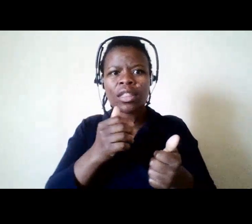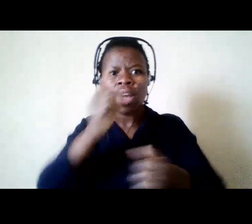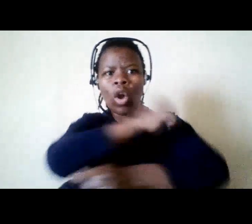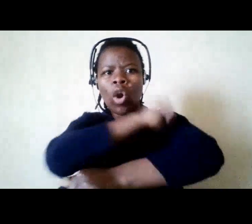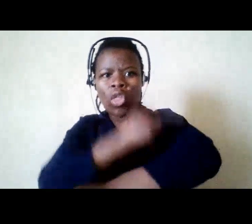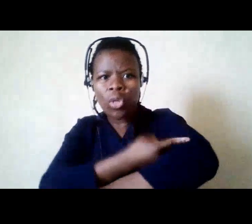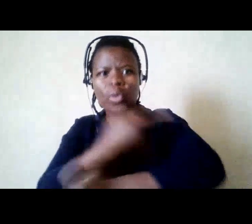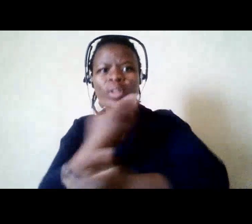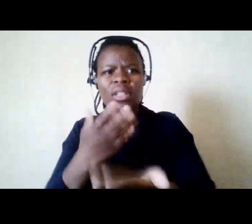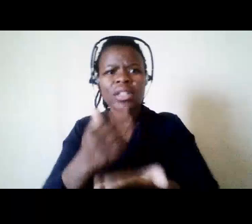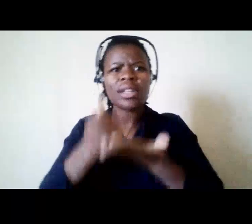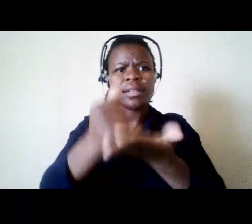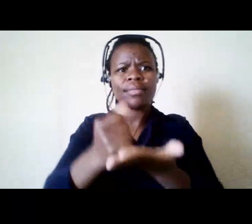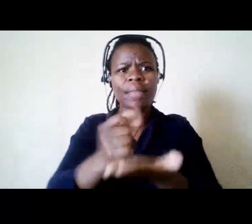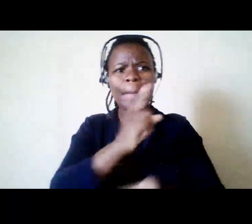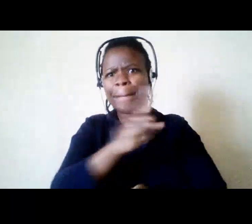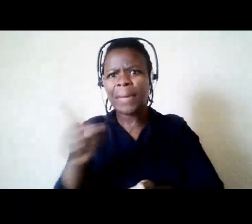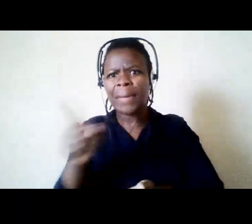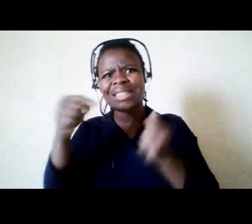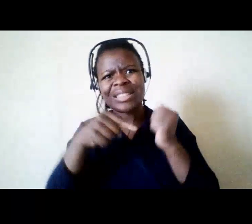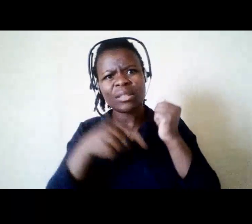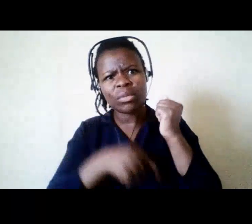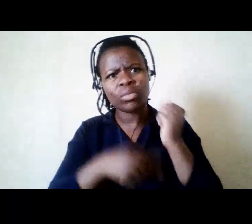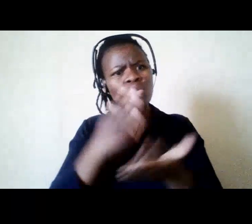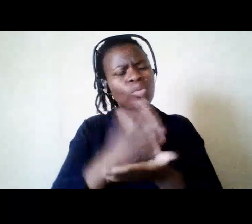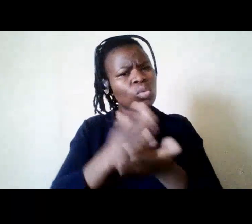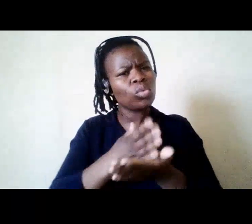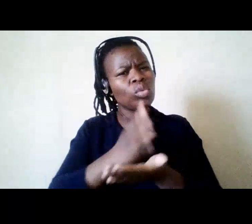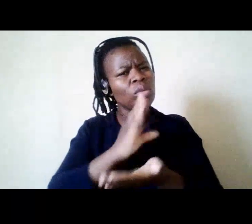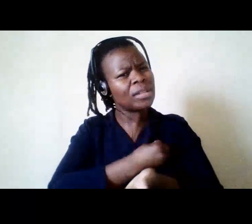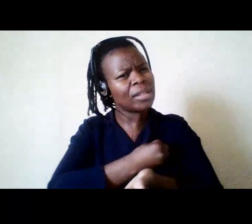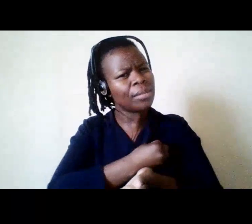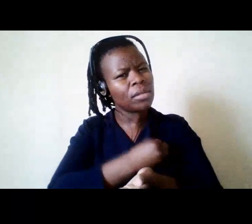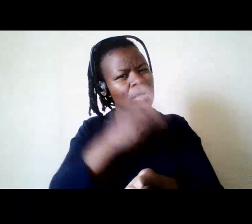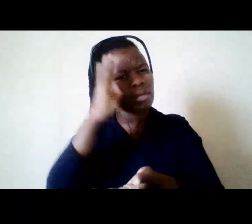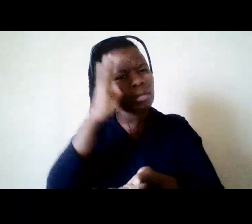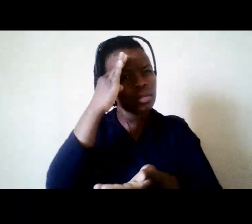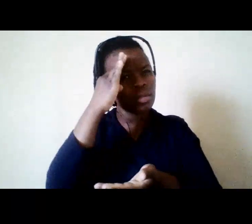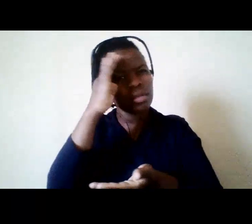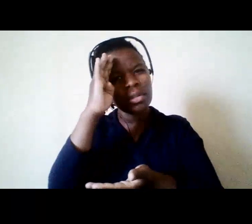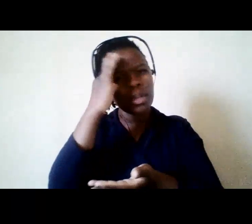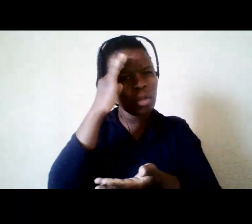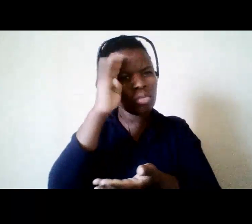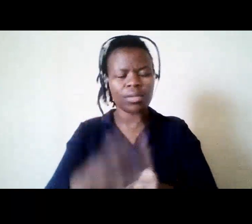to deeper concepts of understanding the disability, I doubt. Yeah.